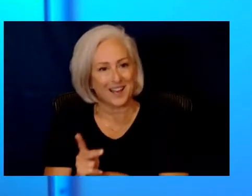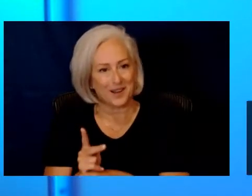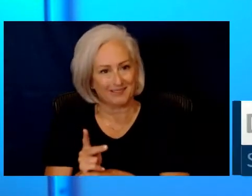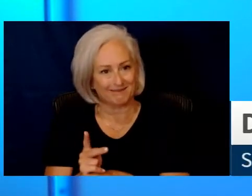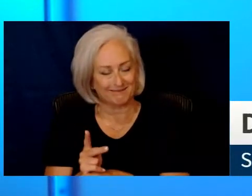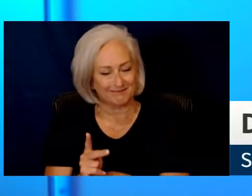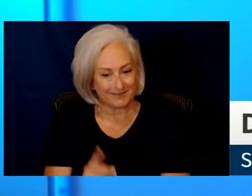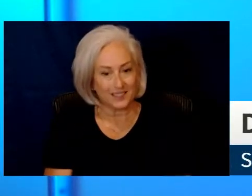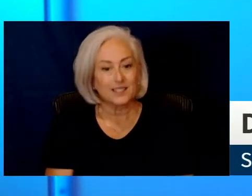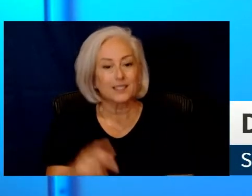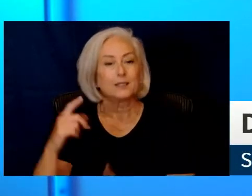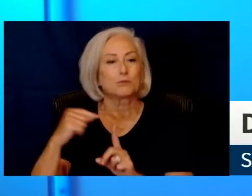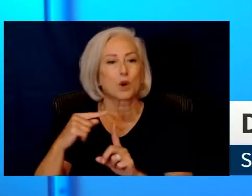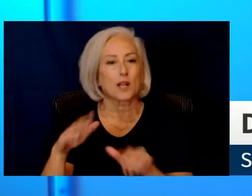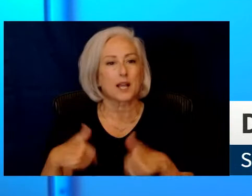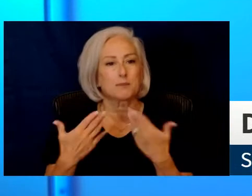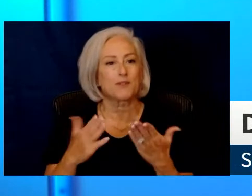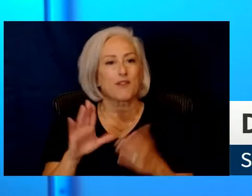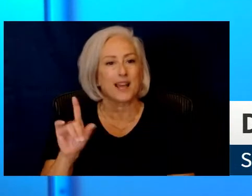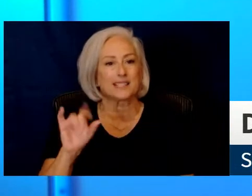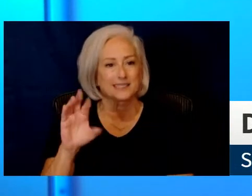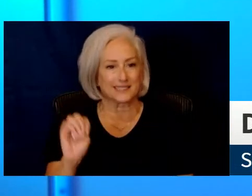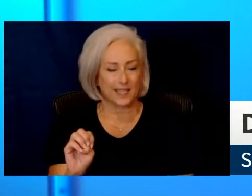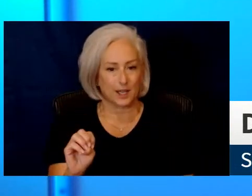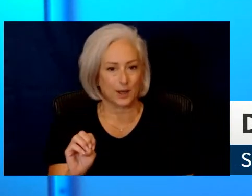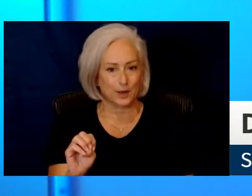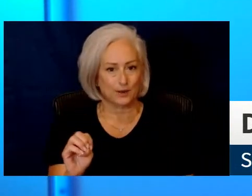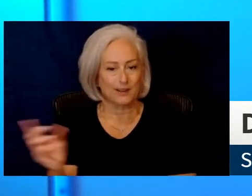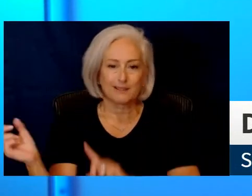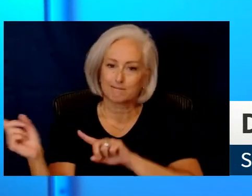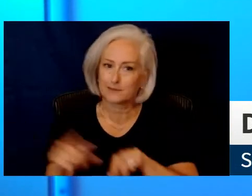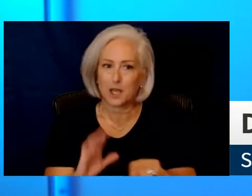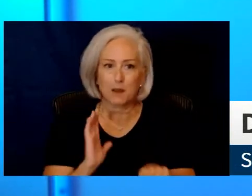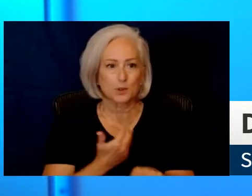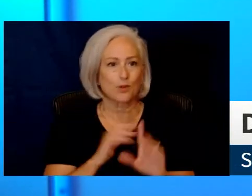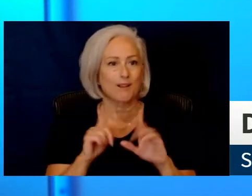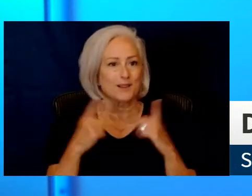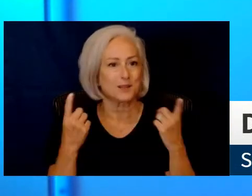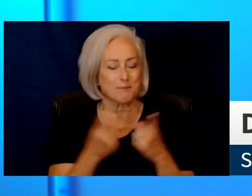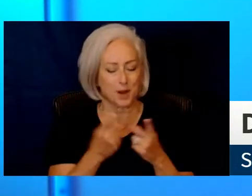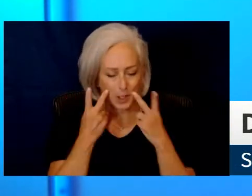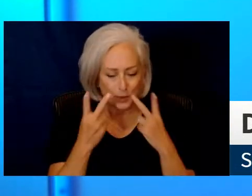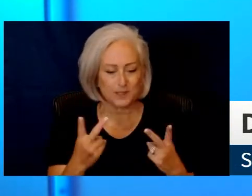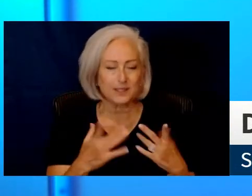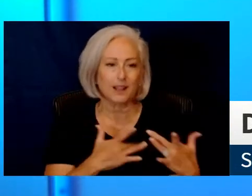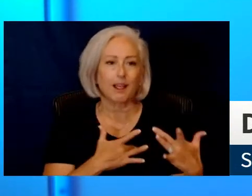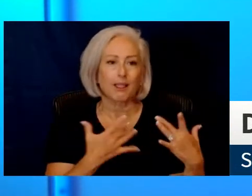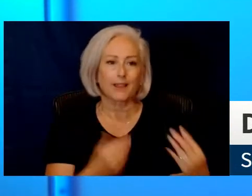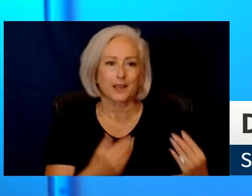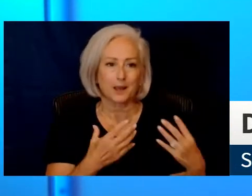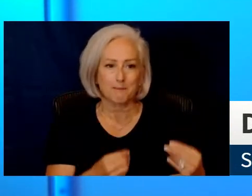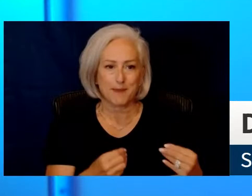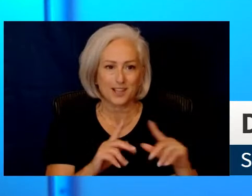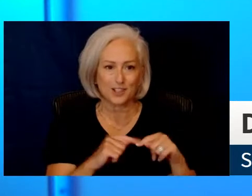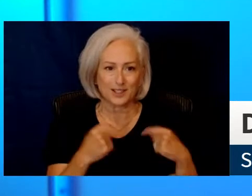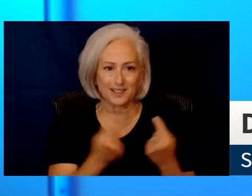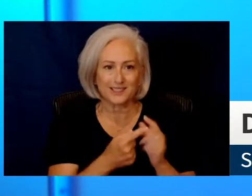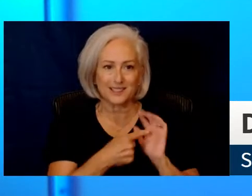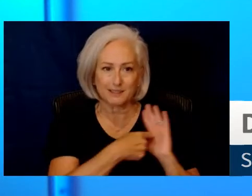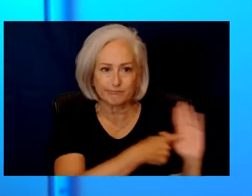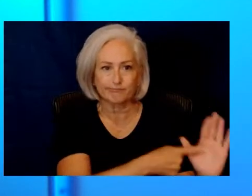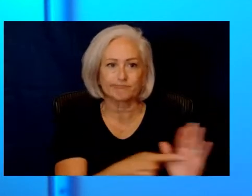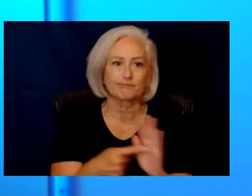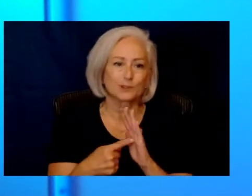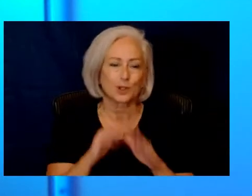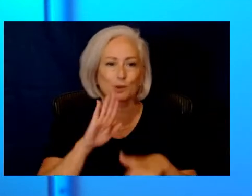care. But gosh, just spend a little time in our department, and you see the compassion that the clinical team is demonstrating to the patients. I mean, I